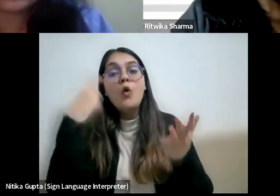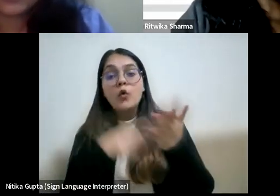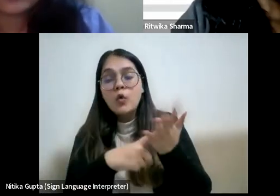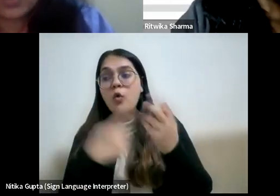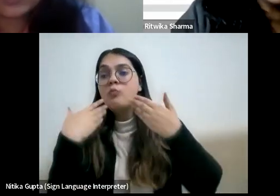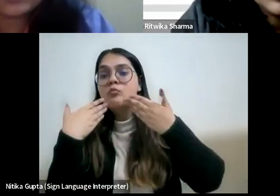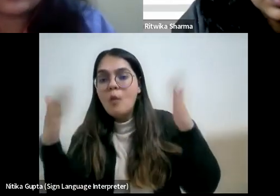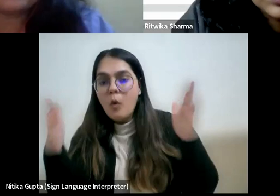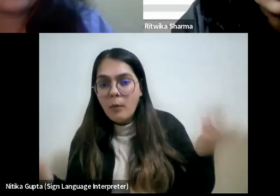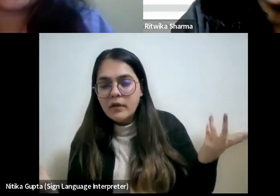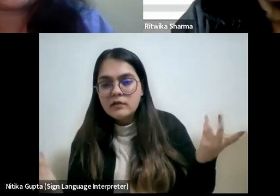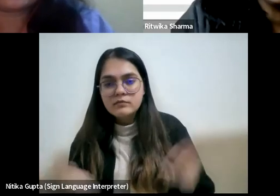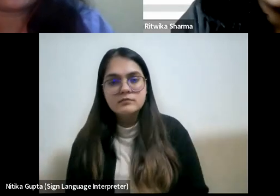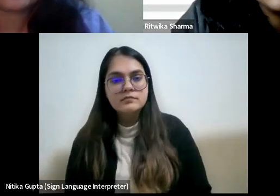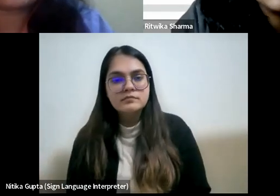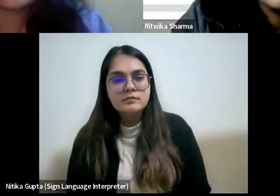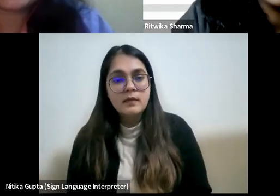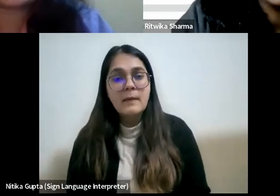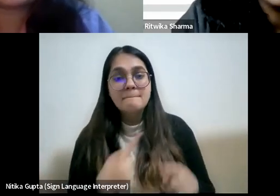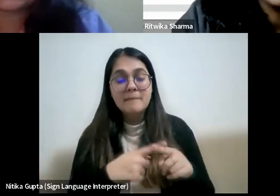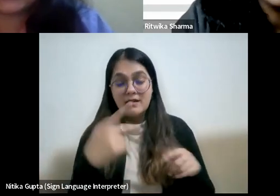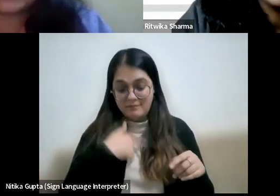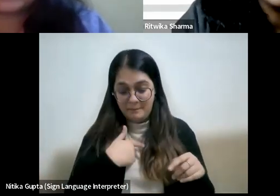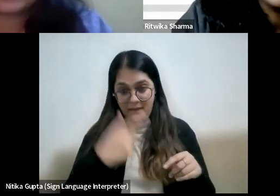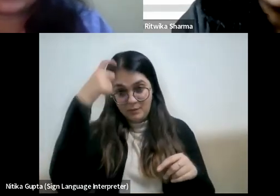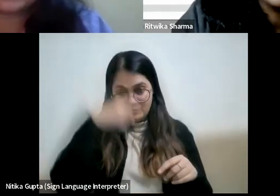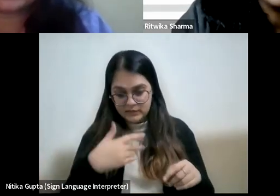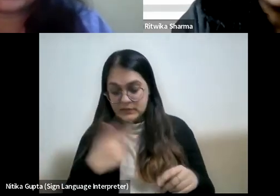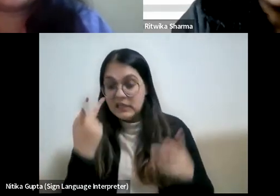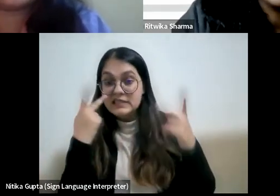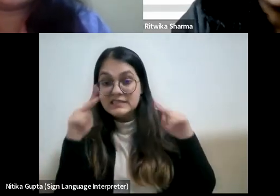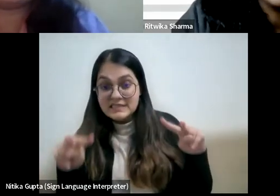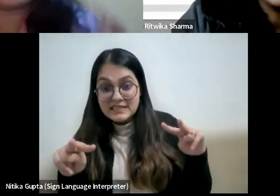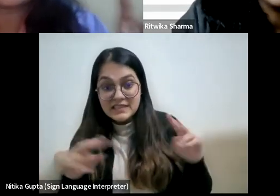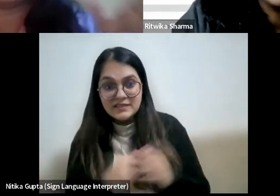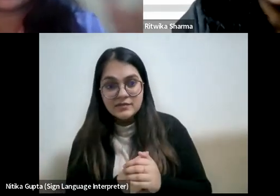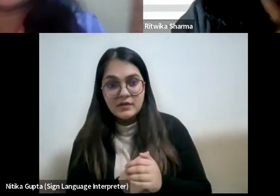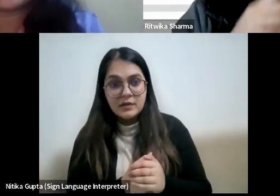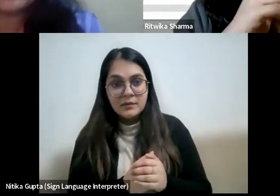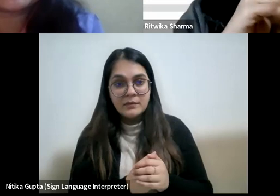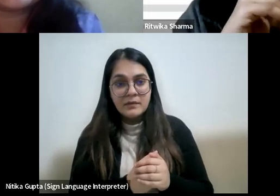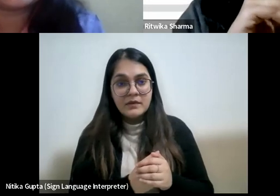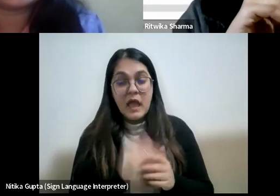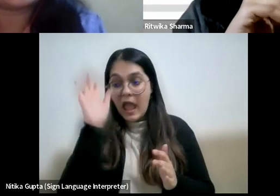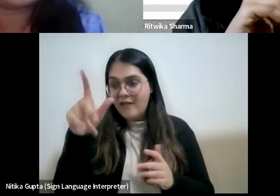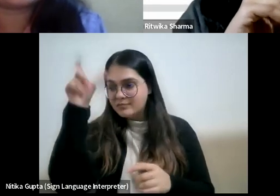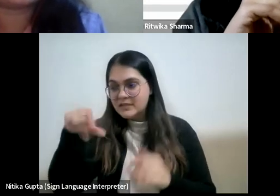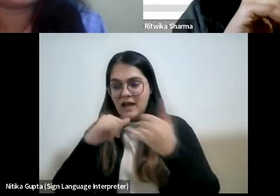notifications thereon. But what we can see in foreseeable human limits